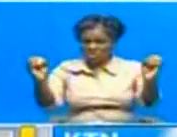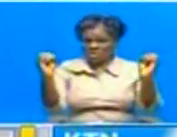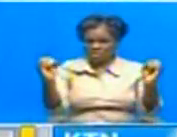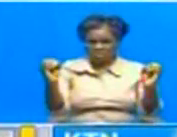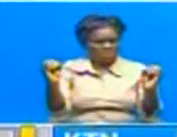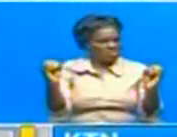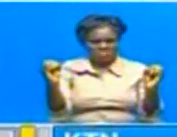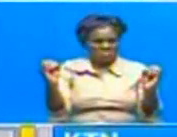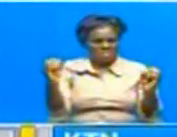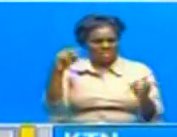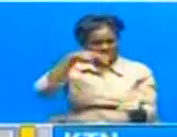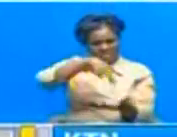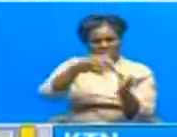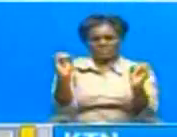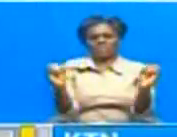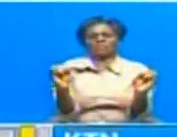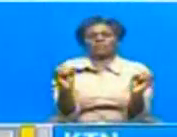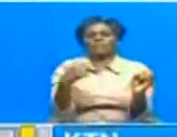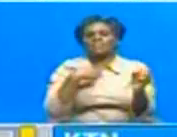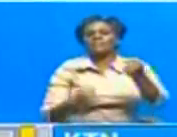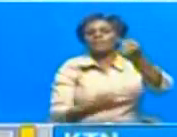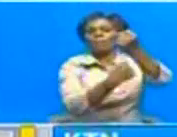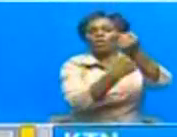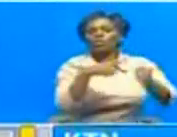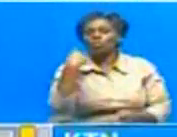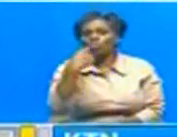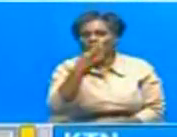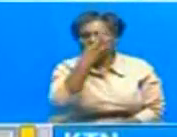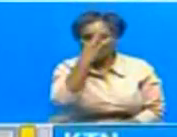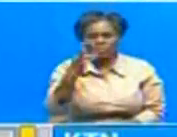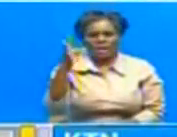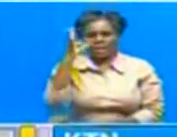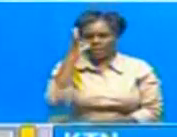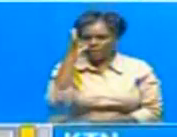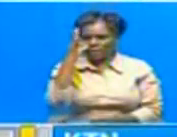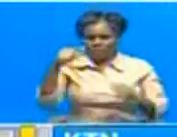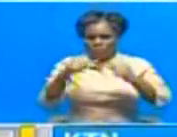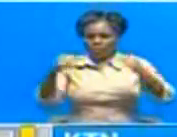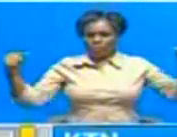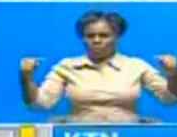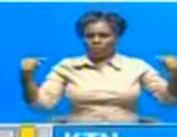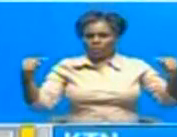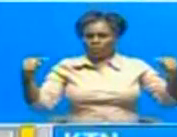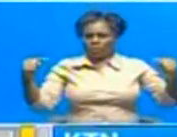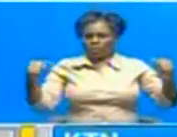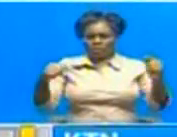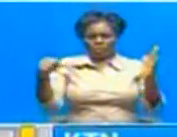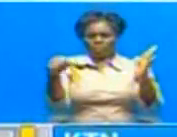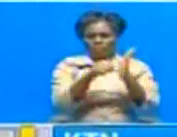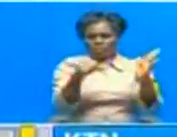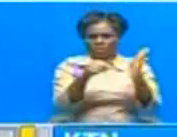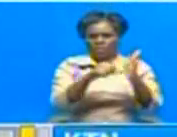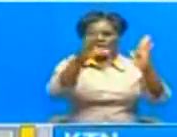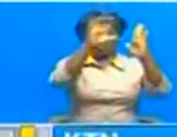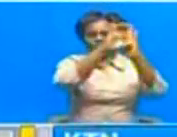I didn't think it was opportune to run. I backed Kibaki. We only disagreed on the issue of Katiba